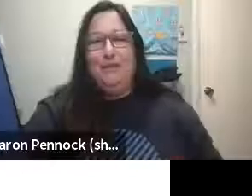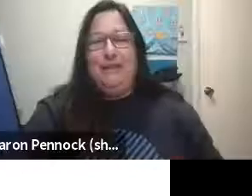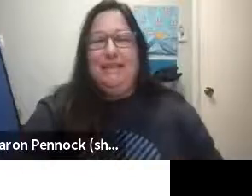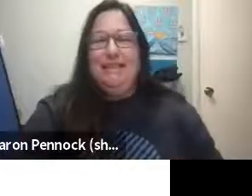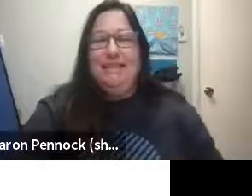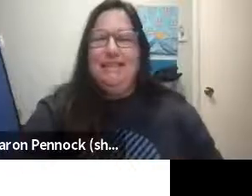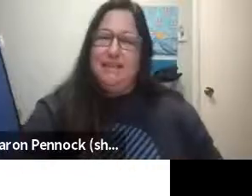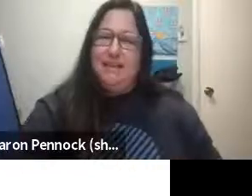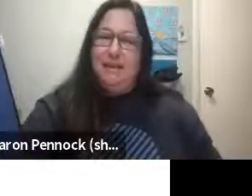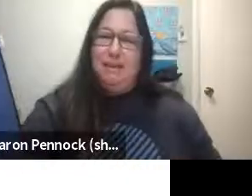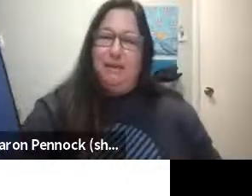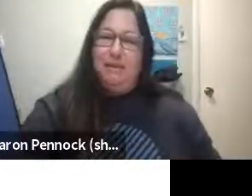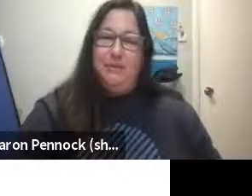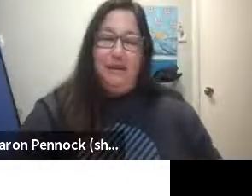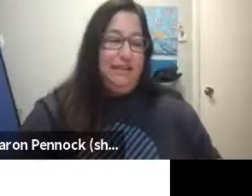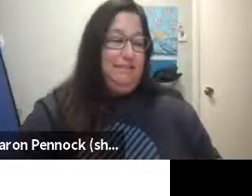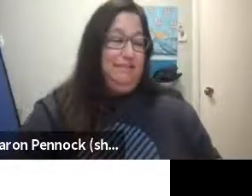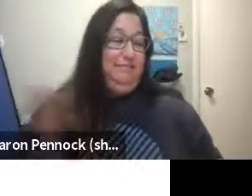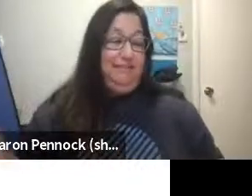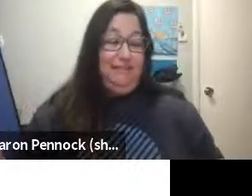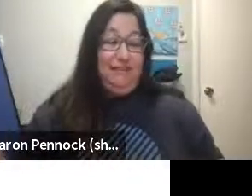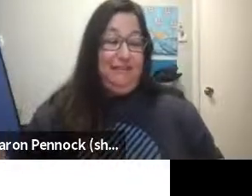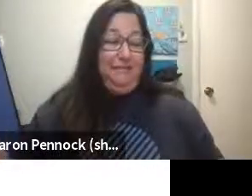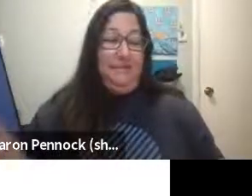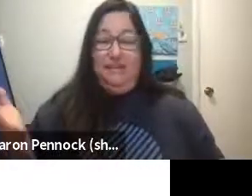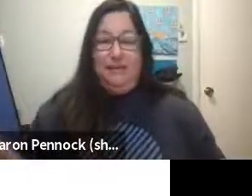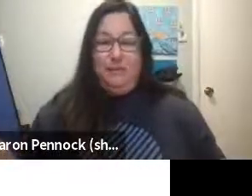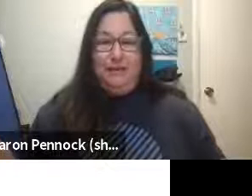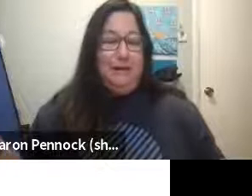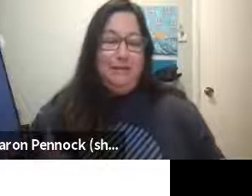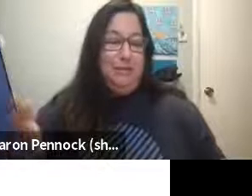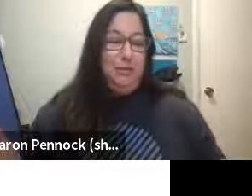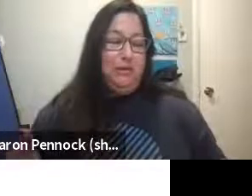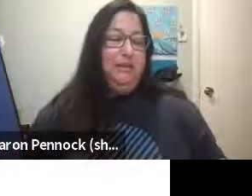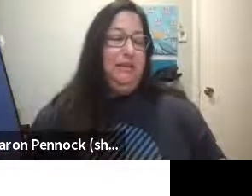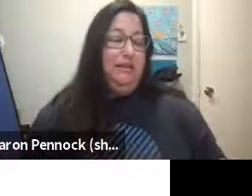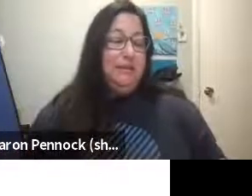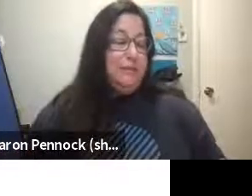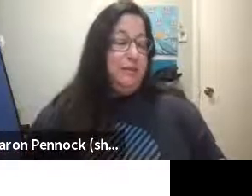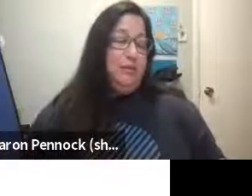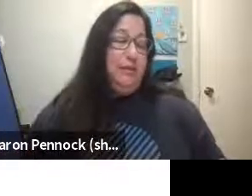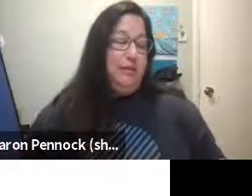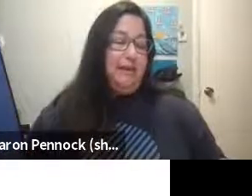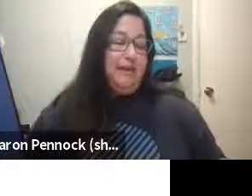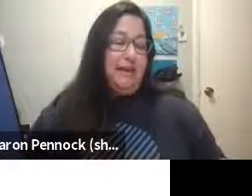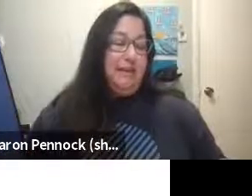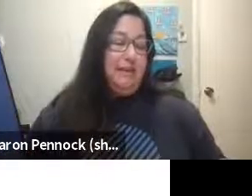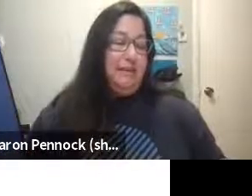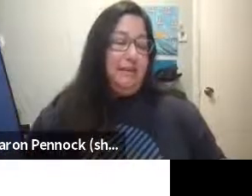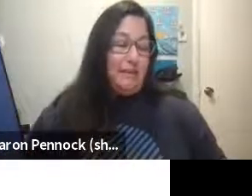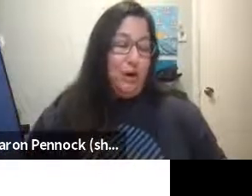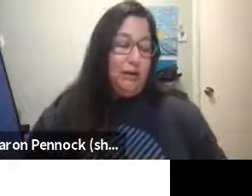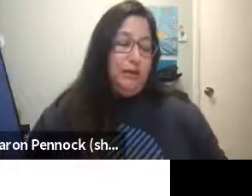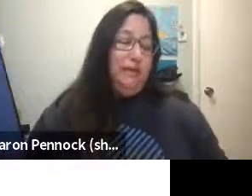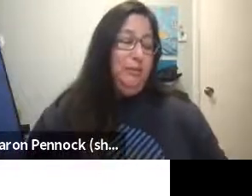On the screen, it says nothing about us without us, right? That's what we know is important. This bill is written with this concept